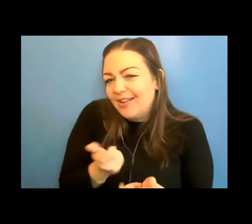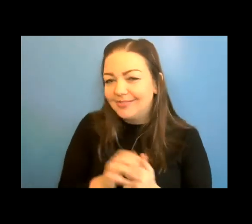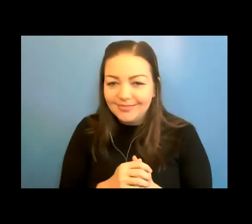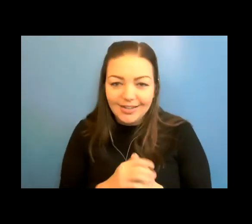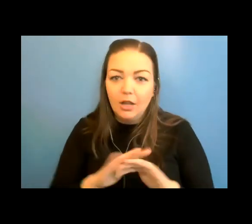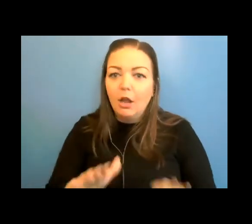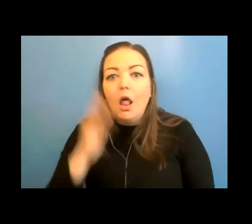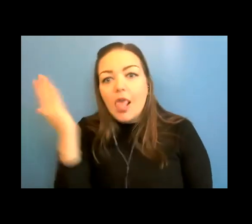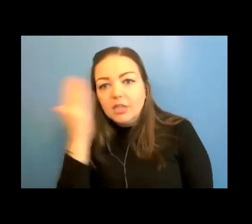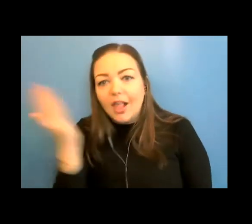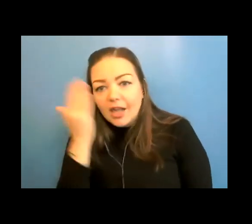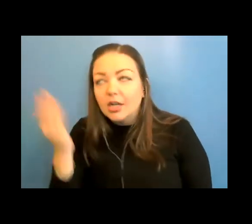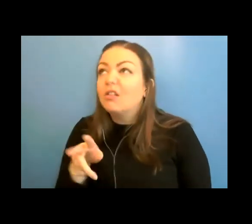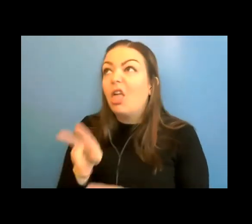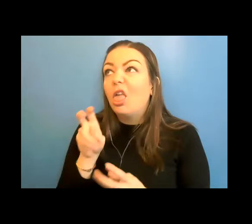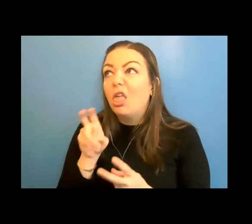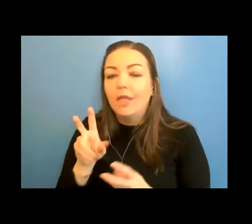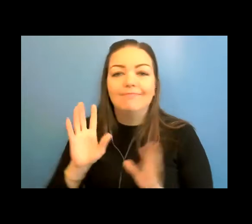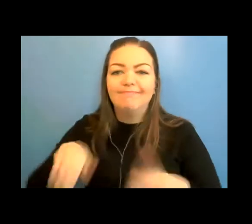endless lectures on access.